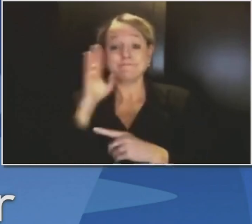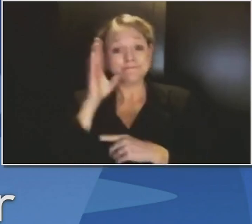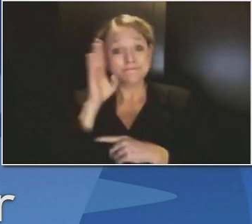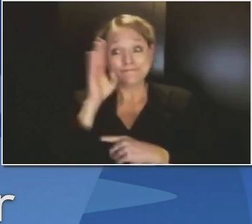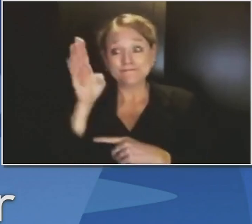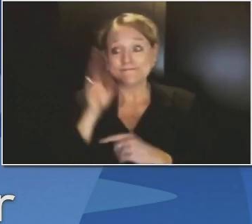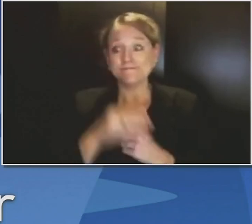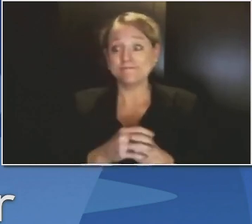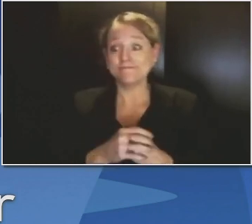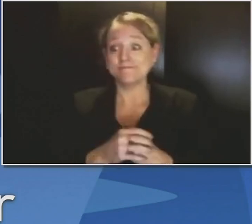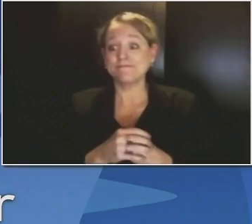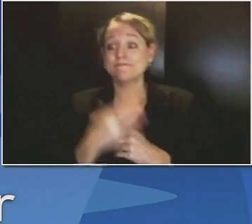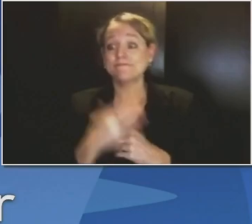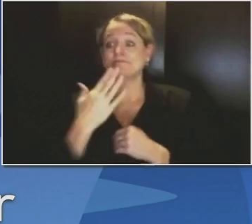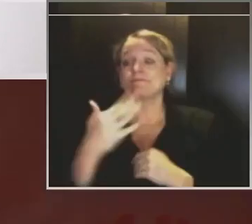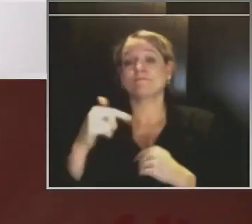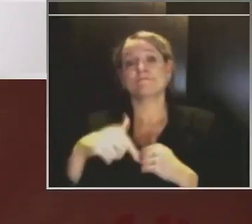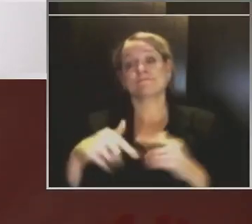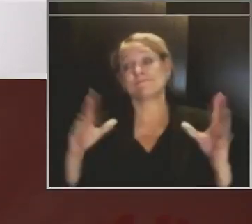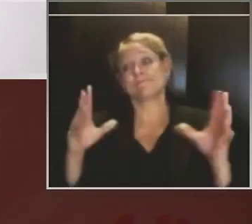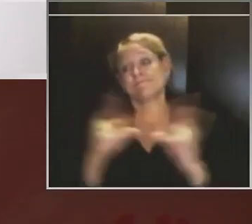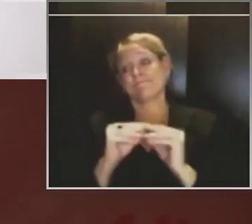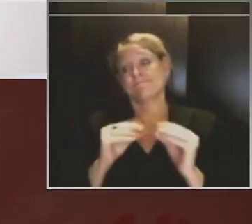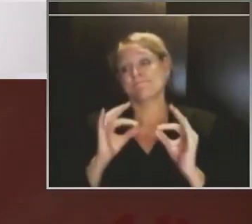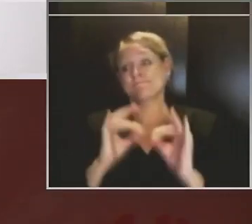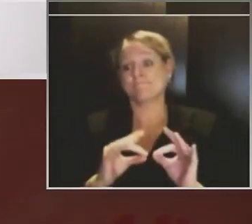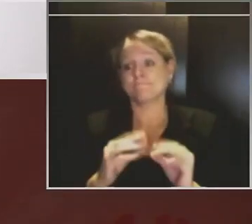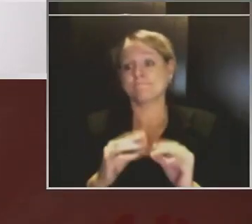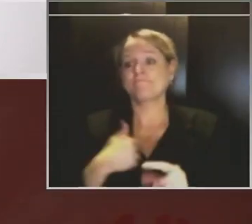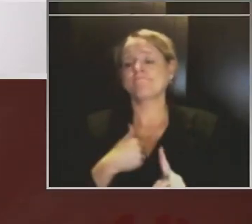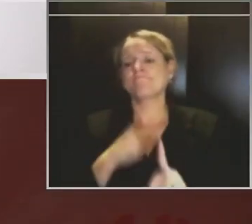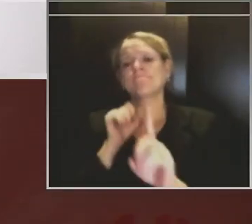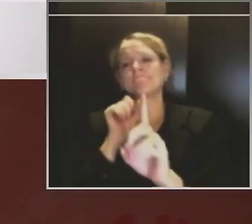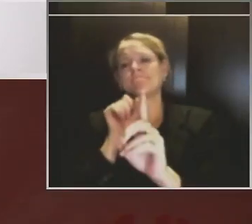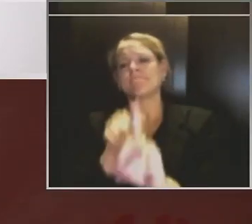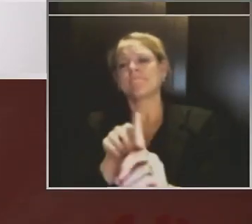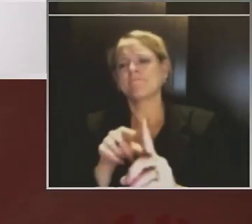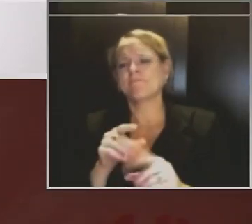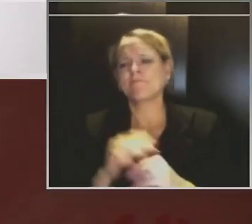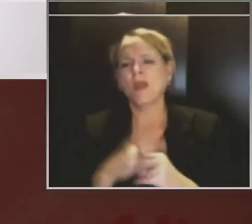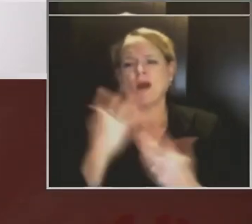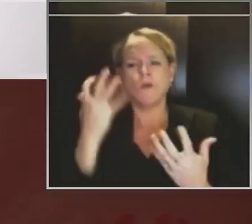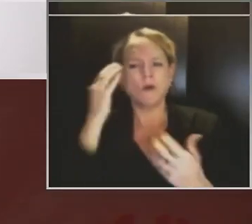from either the municipal masking orders or the statewide